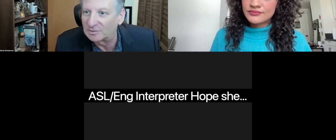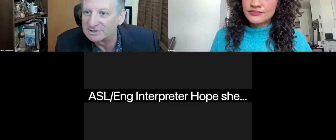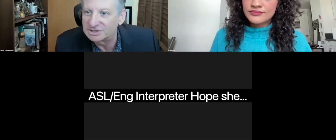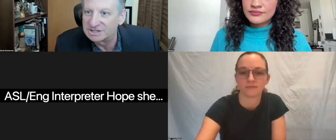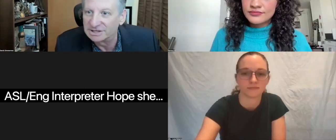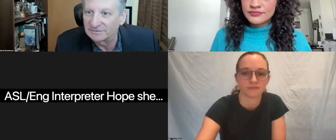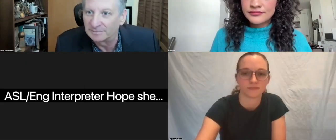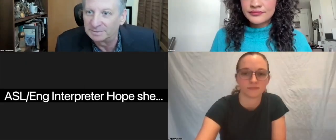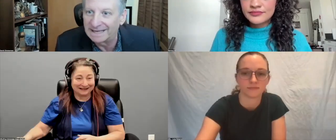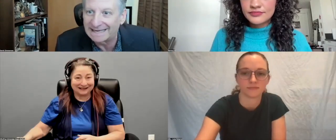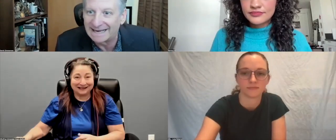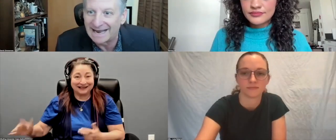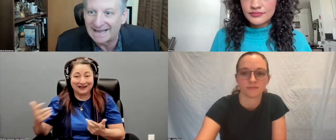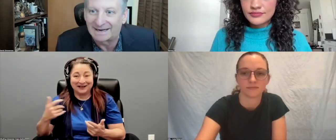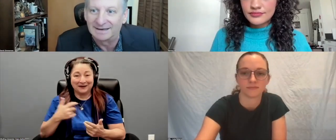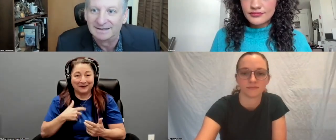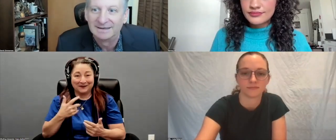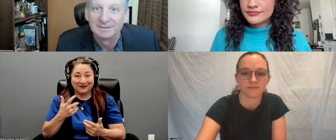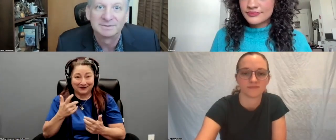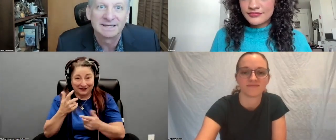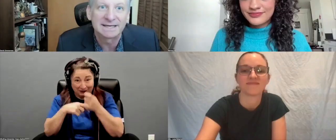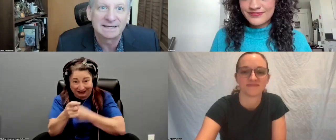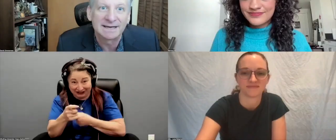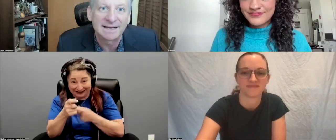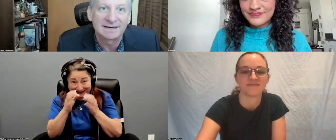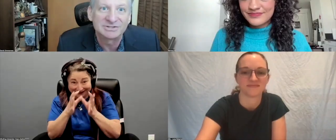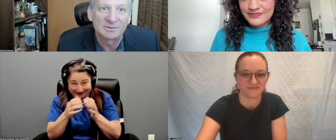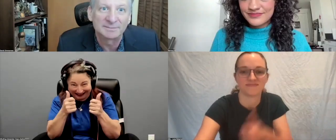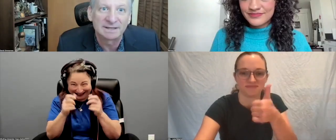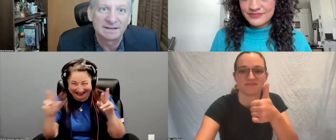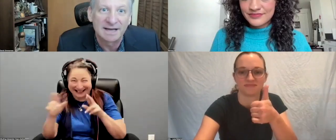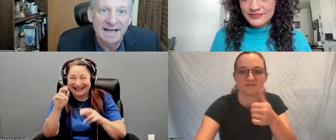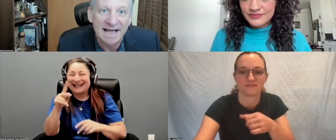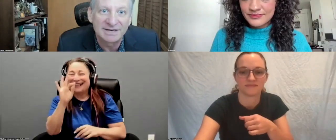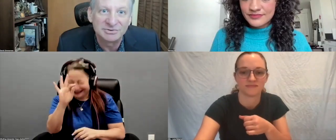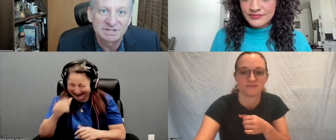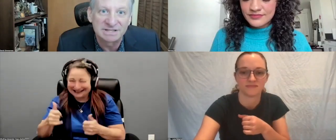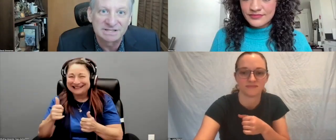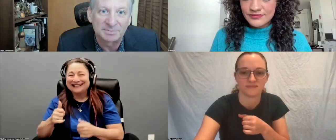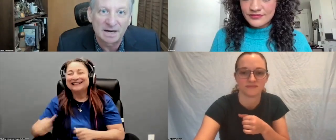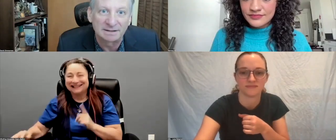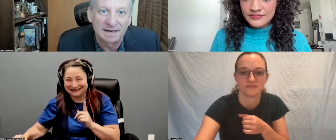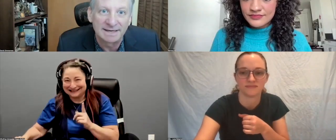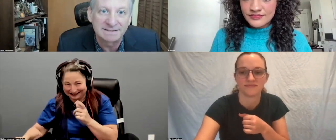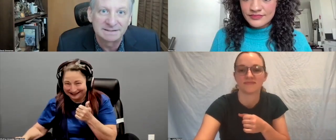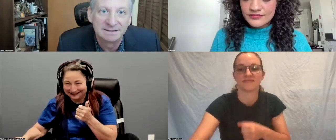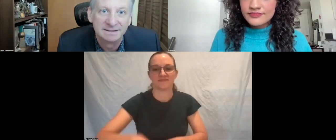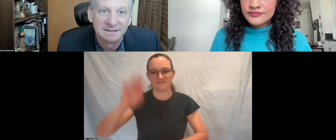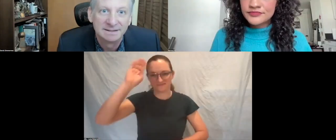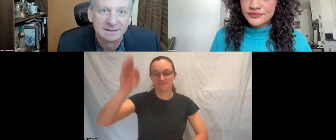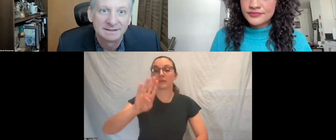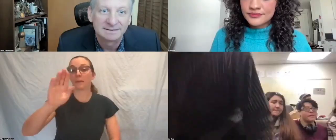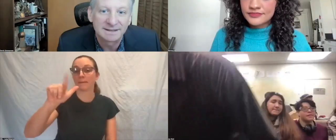couple of questions here from Blake and Hannah. Blake and Hannah. So I'm gonna add you to the spotlight.